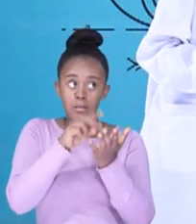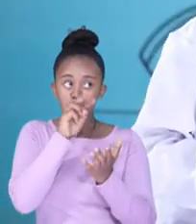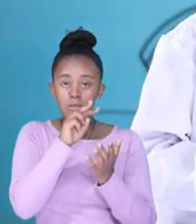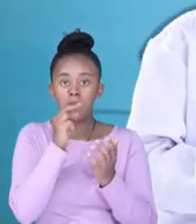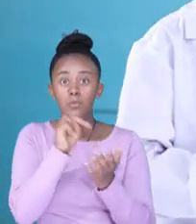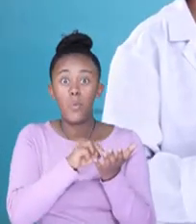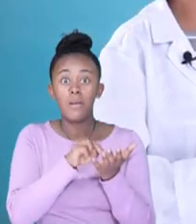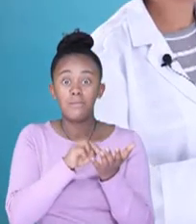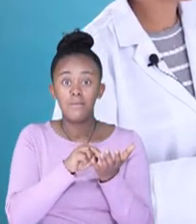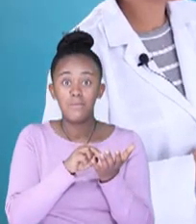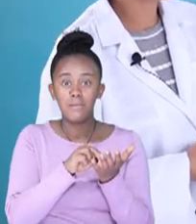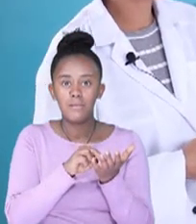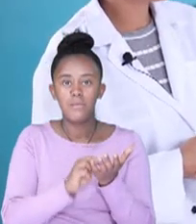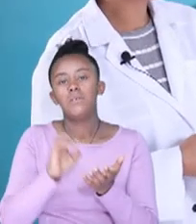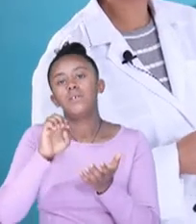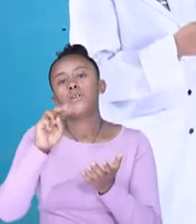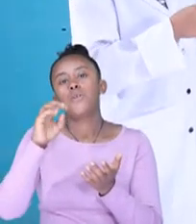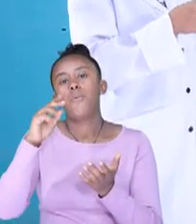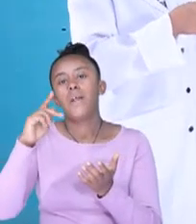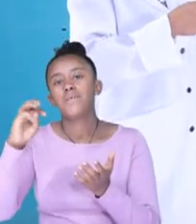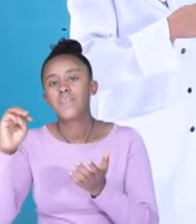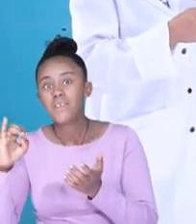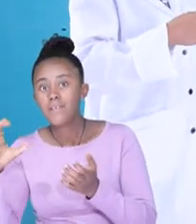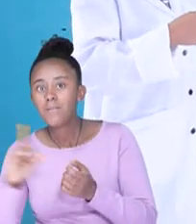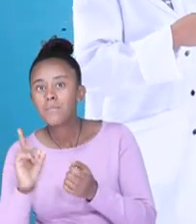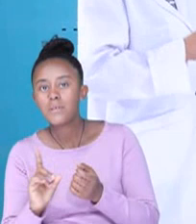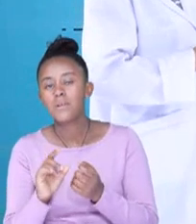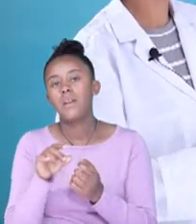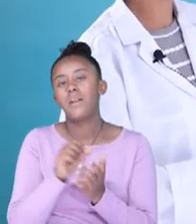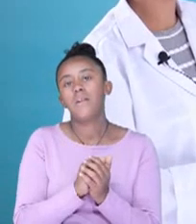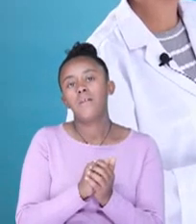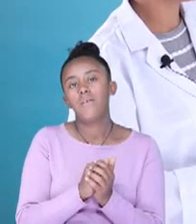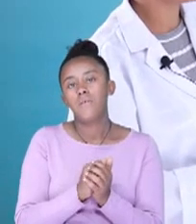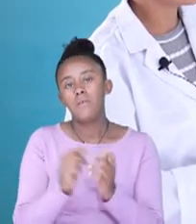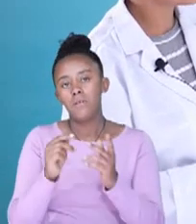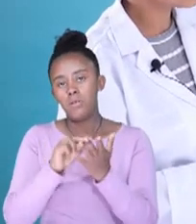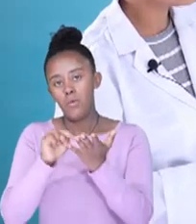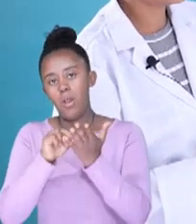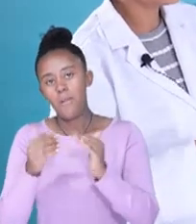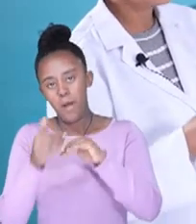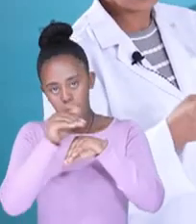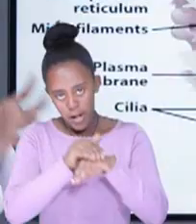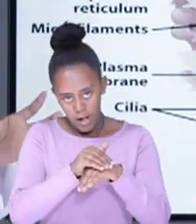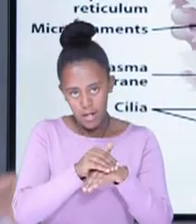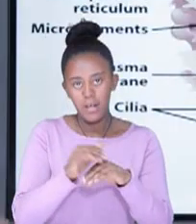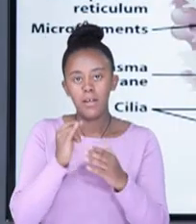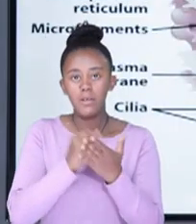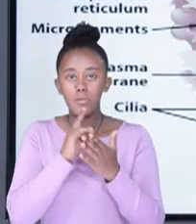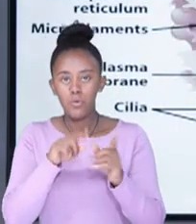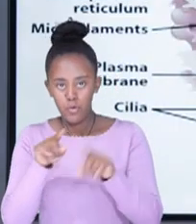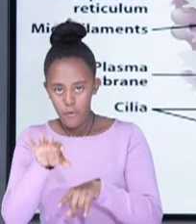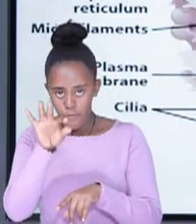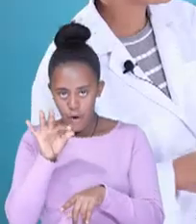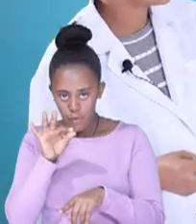have the endoplasmic reticulum, that is an extension of nuclear membrane, and it's also